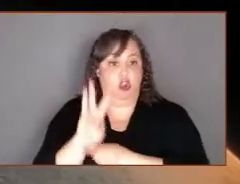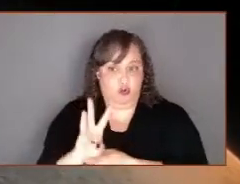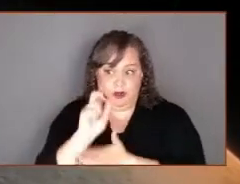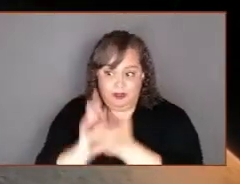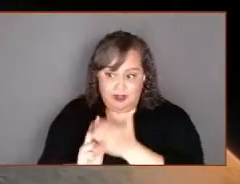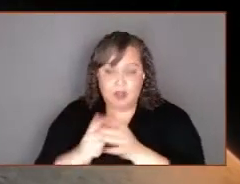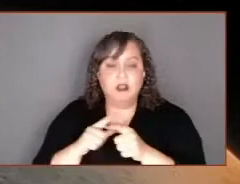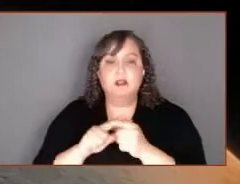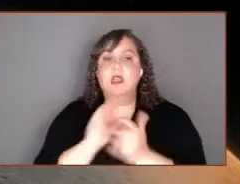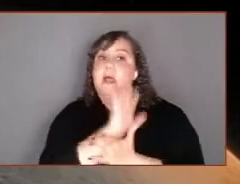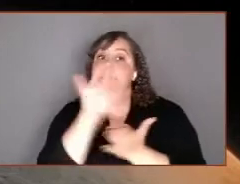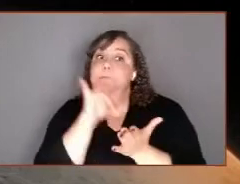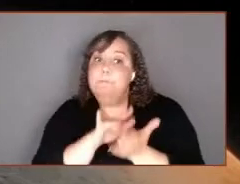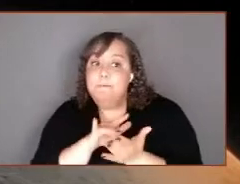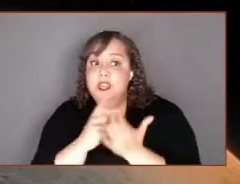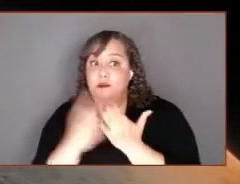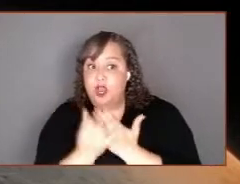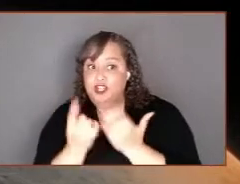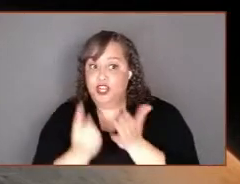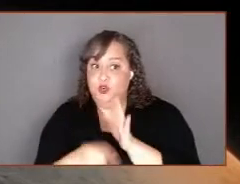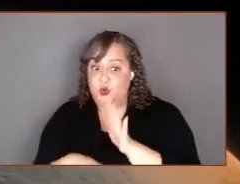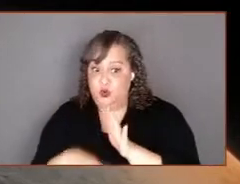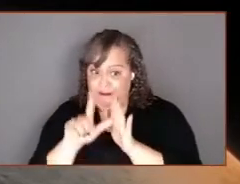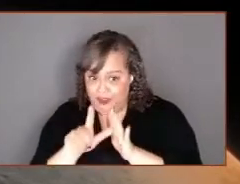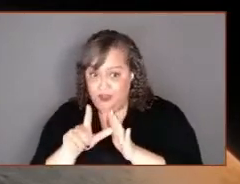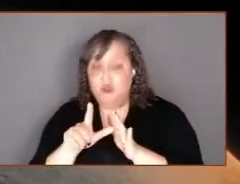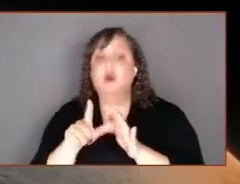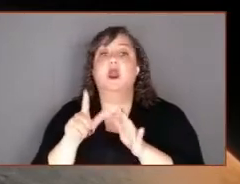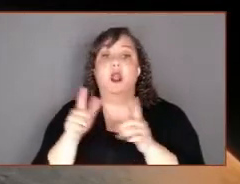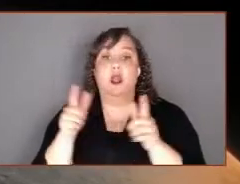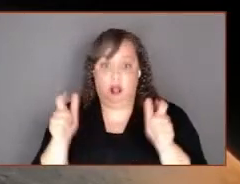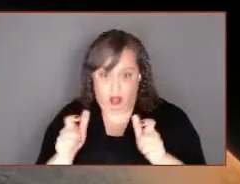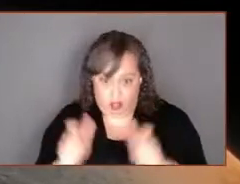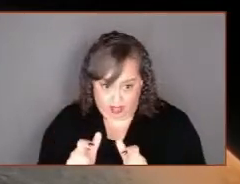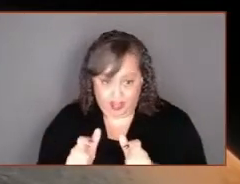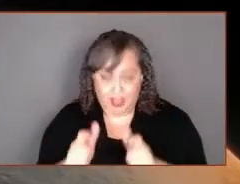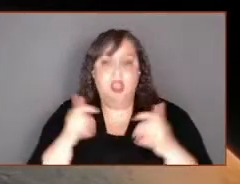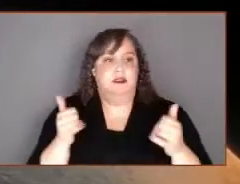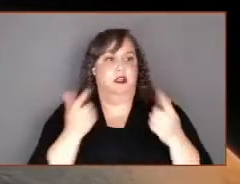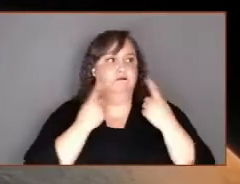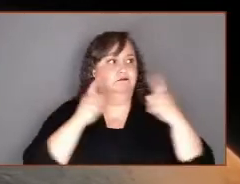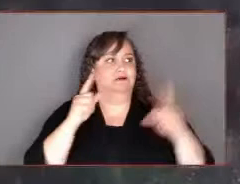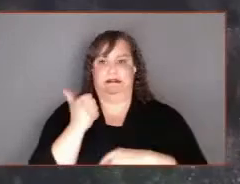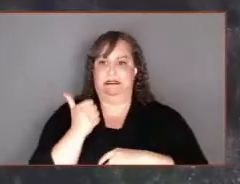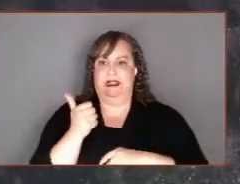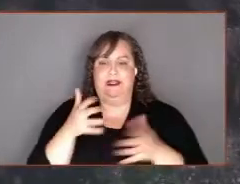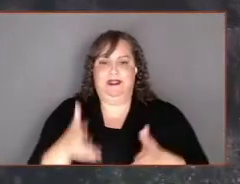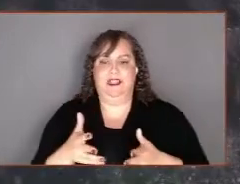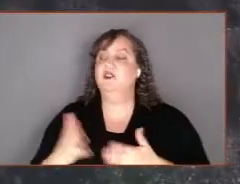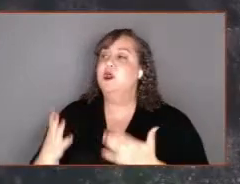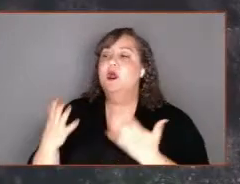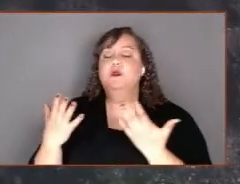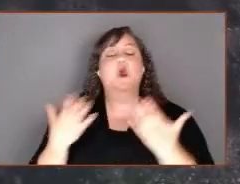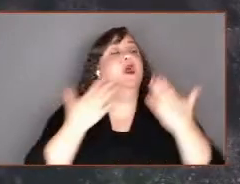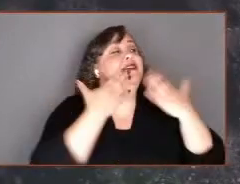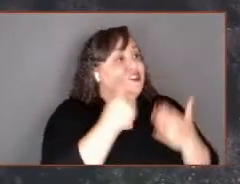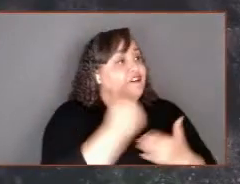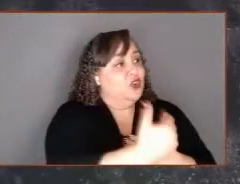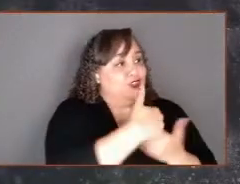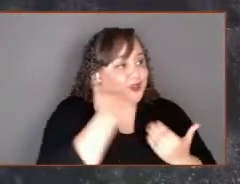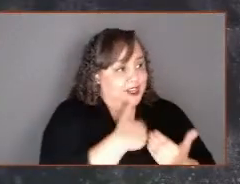make the final cut, and now they're here. All right. Well, thank you so much, Shelley. Thank you for joining us. Thank you, Natalie. Yes. And